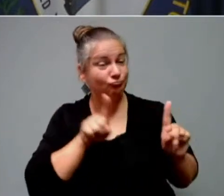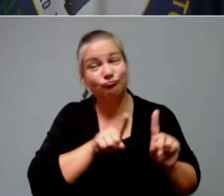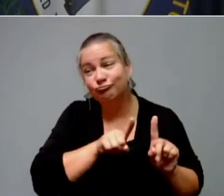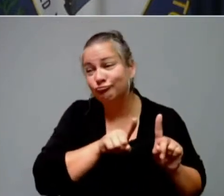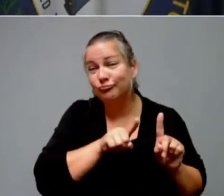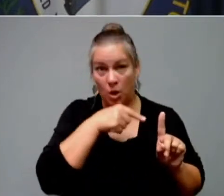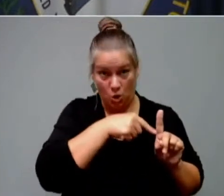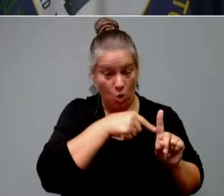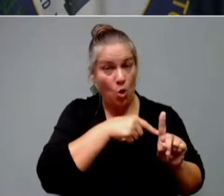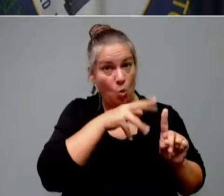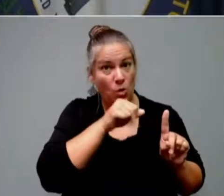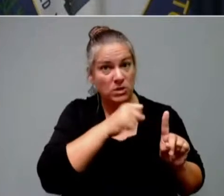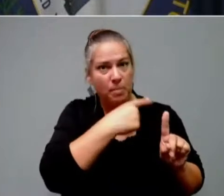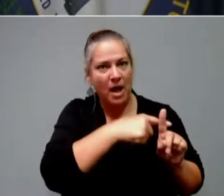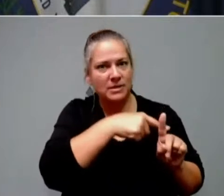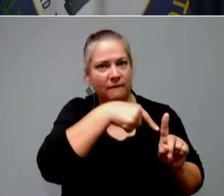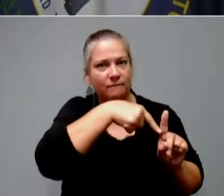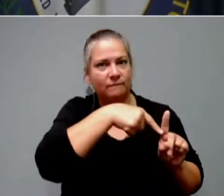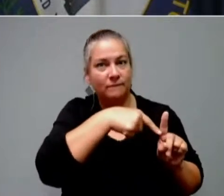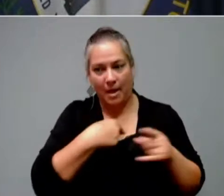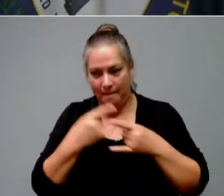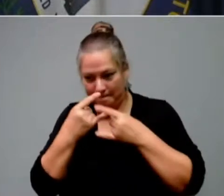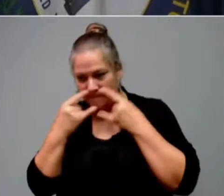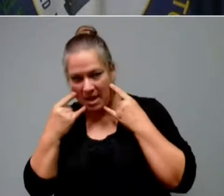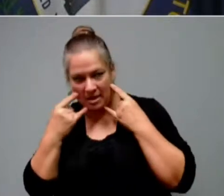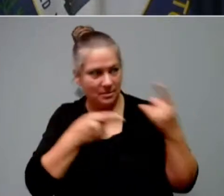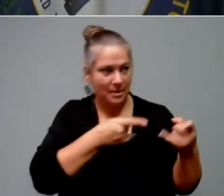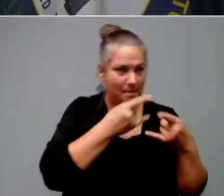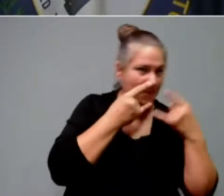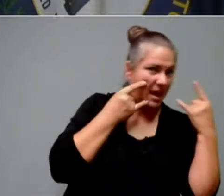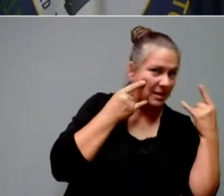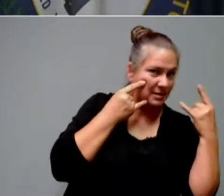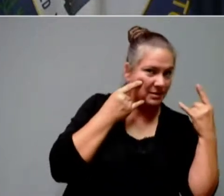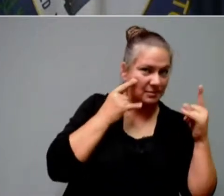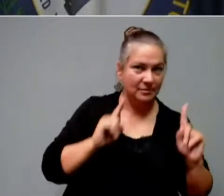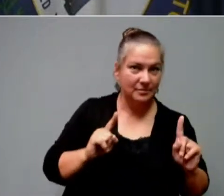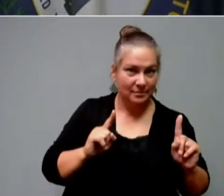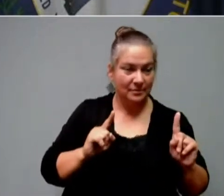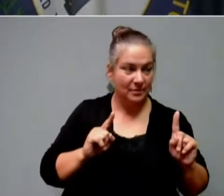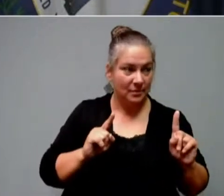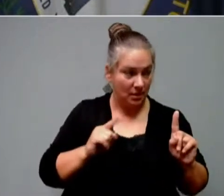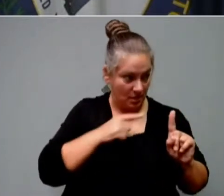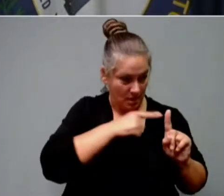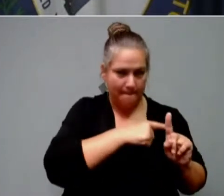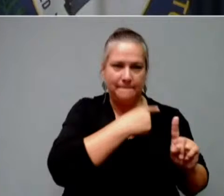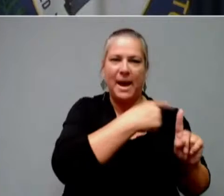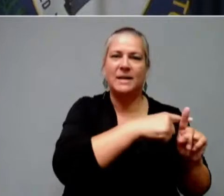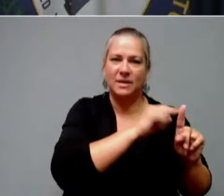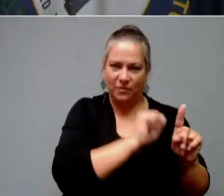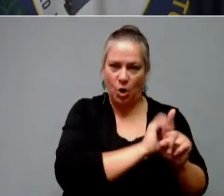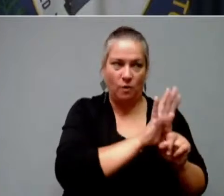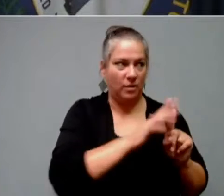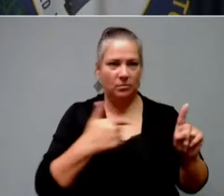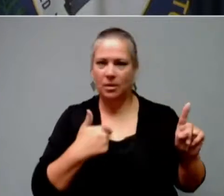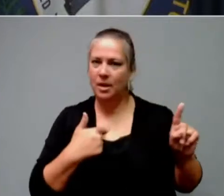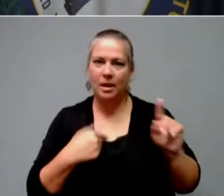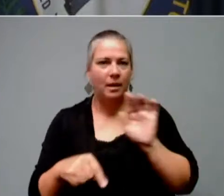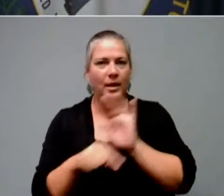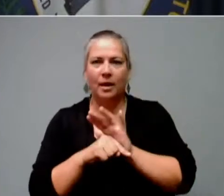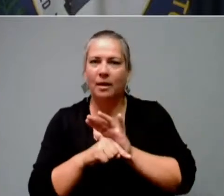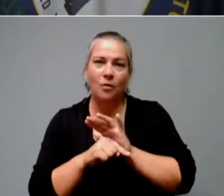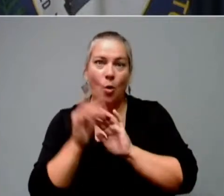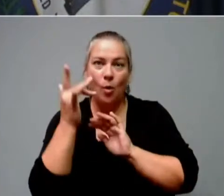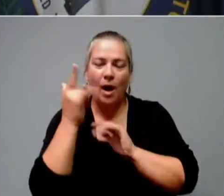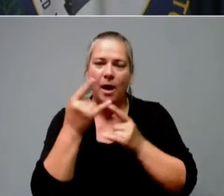both wearing masks, and I never tested positive in the end because masks work. Ellen Smith.